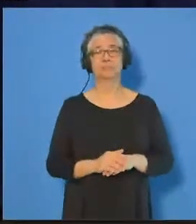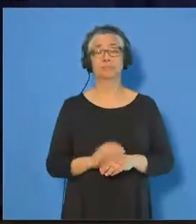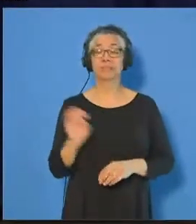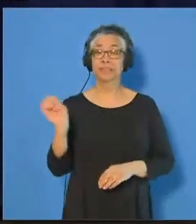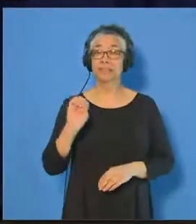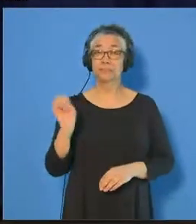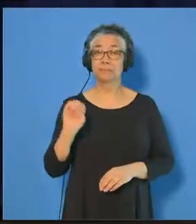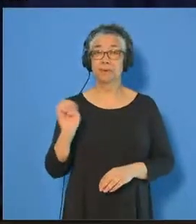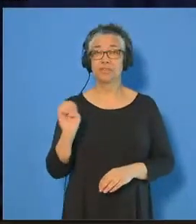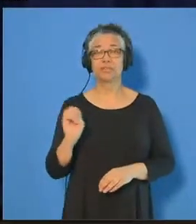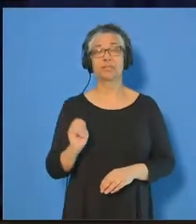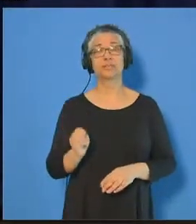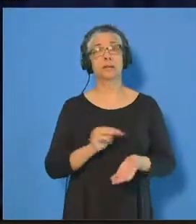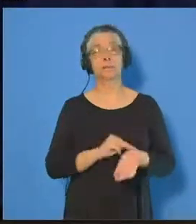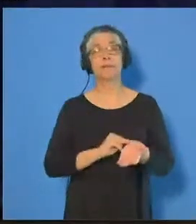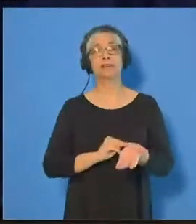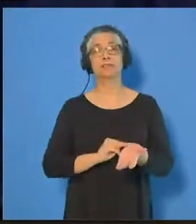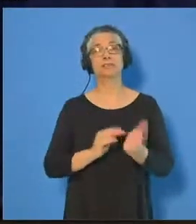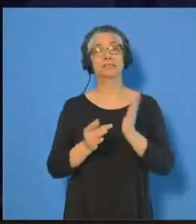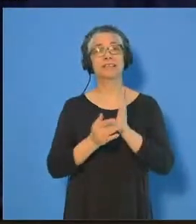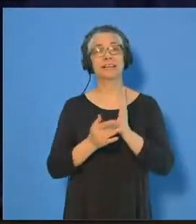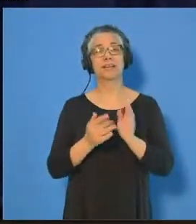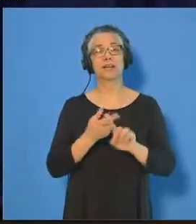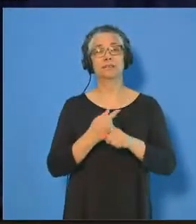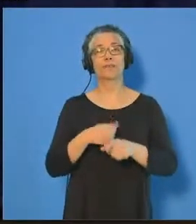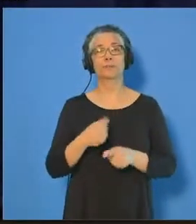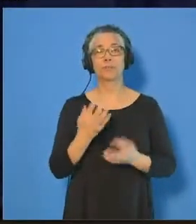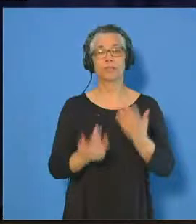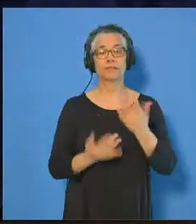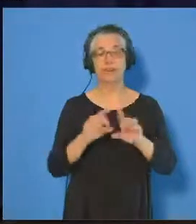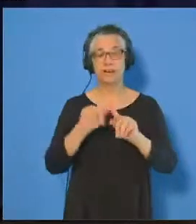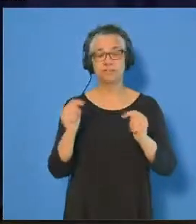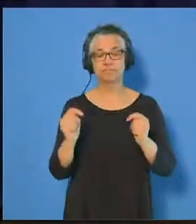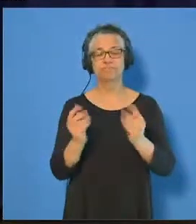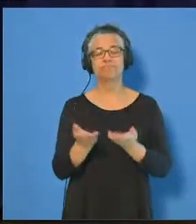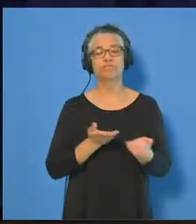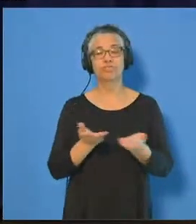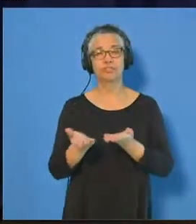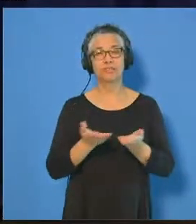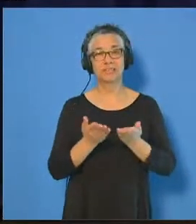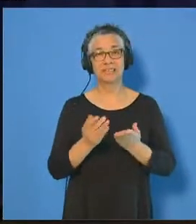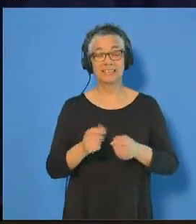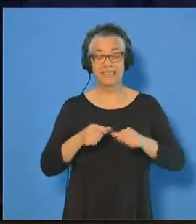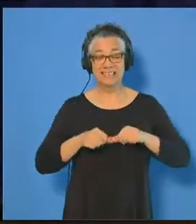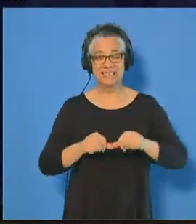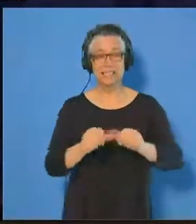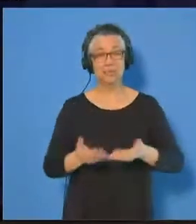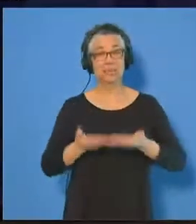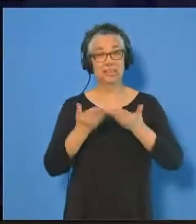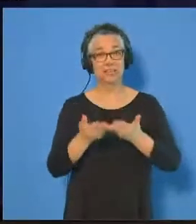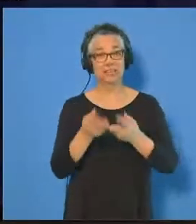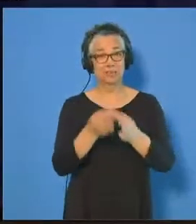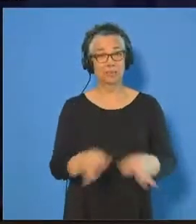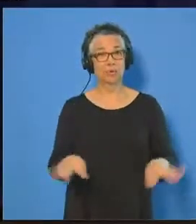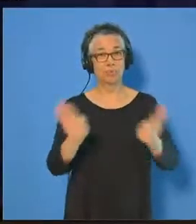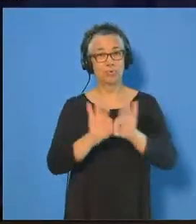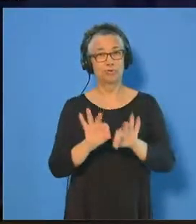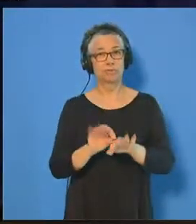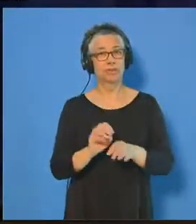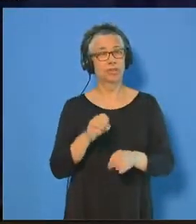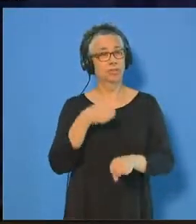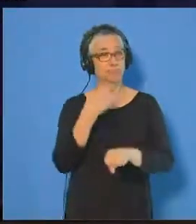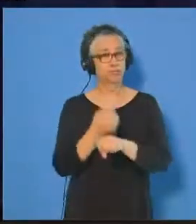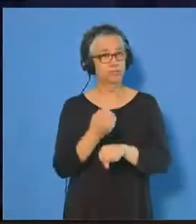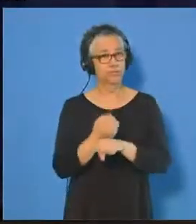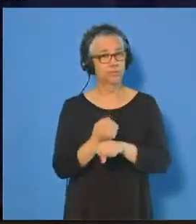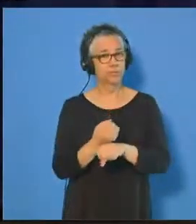Emergency medical technicians from the Bermuda Fire and Rescue Service continue to provide vital emergency services during the shelter-in-place period.